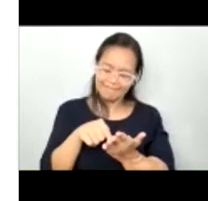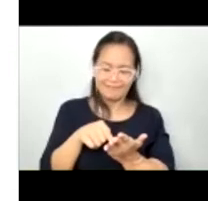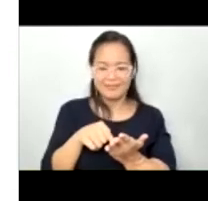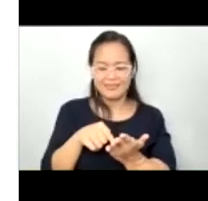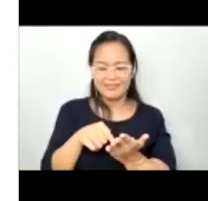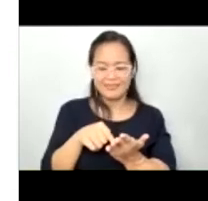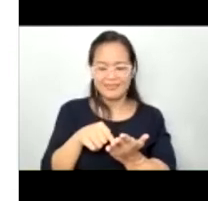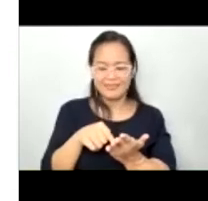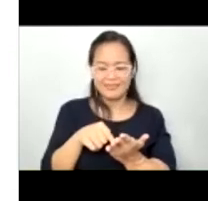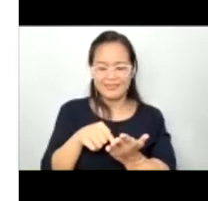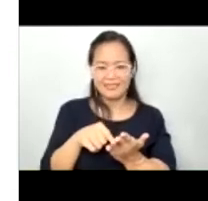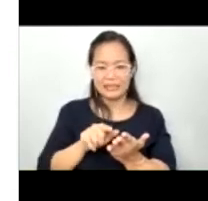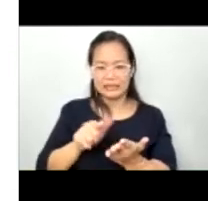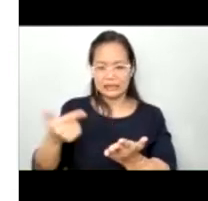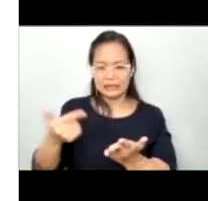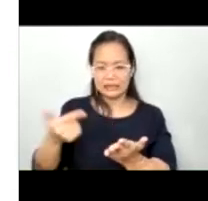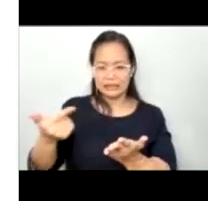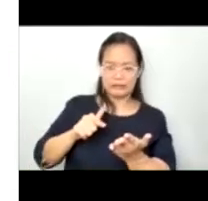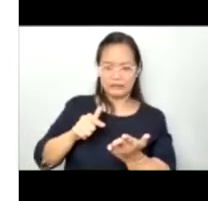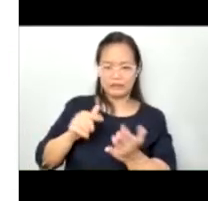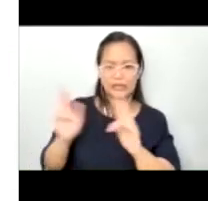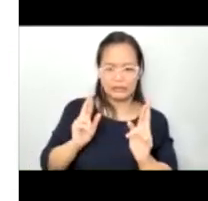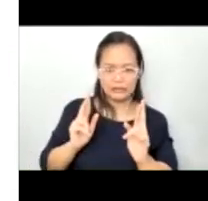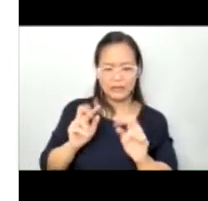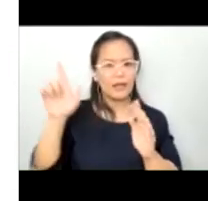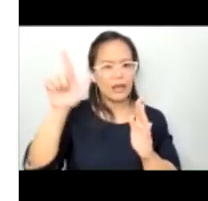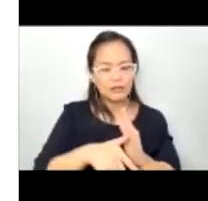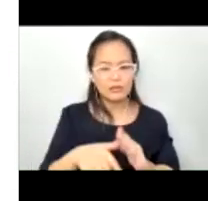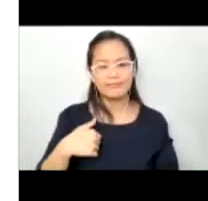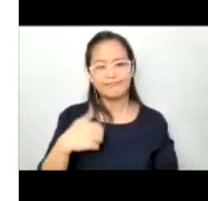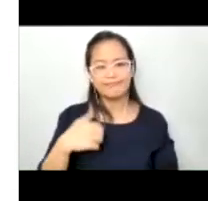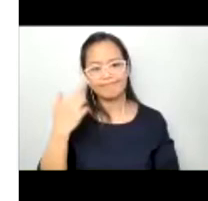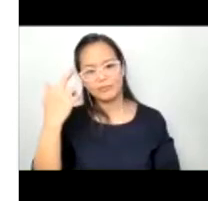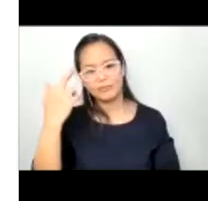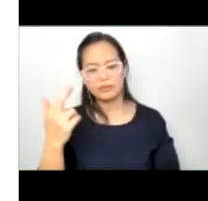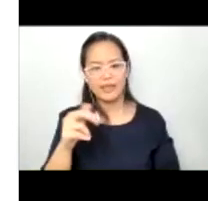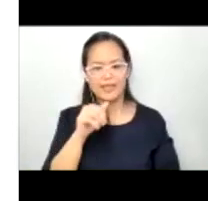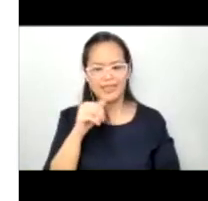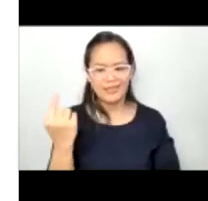Later on in that course, we finally figured that it wasn't really that. It wasn't